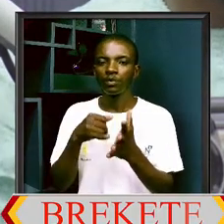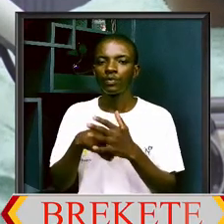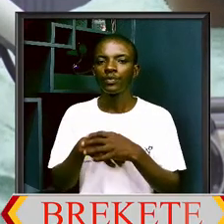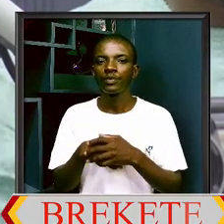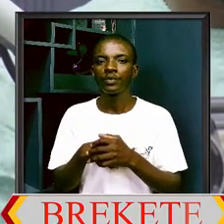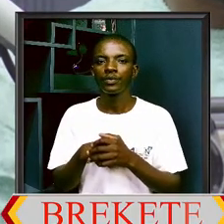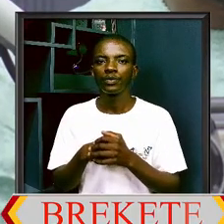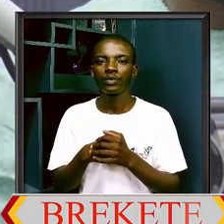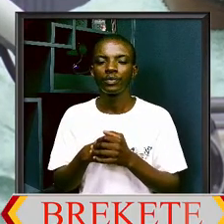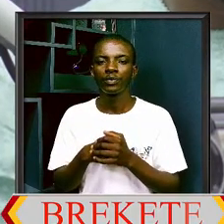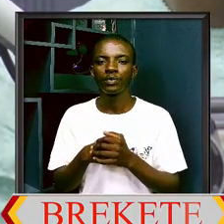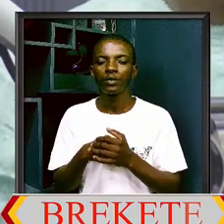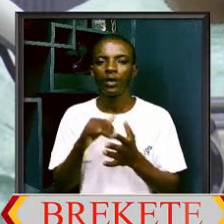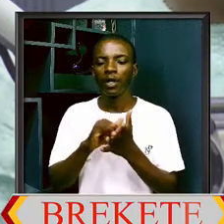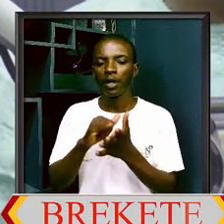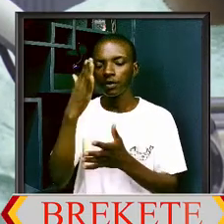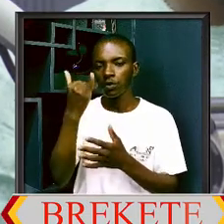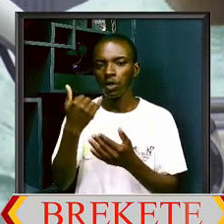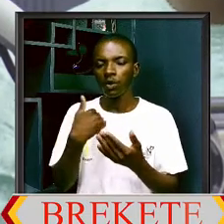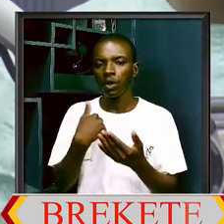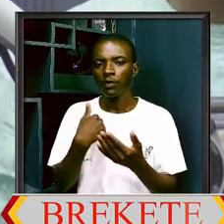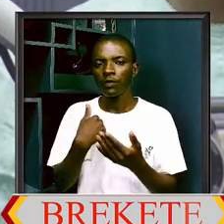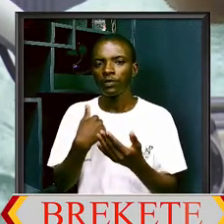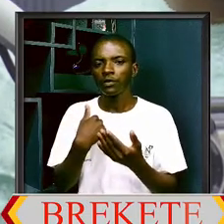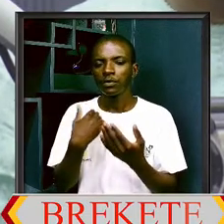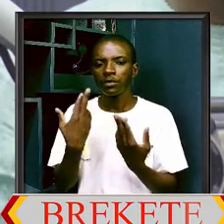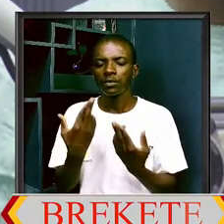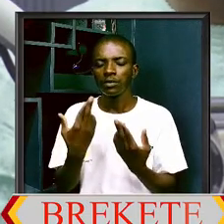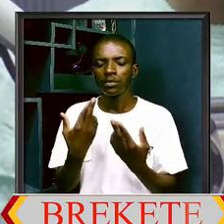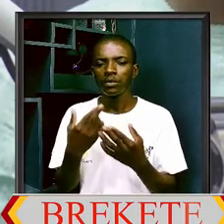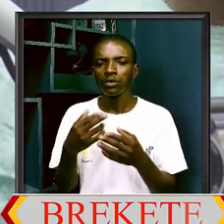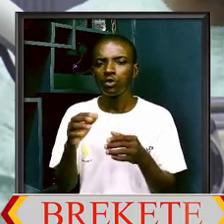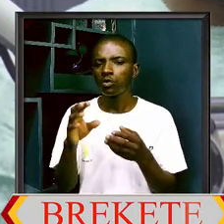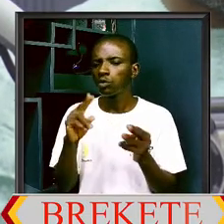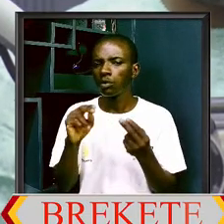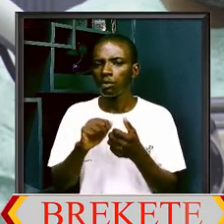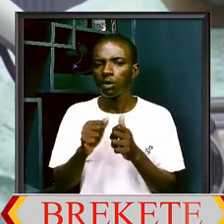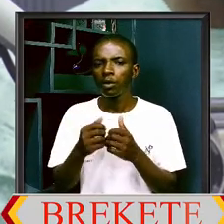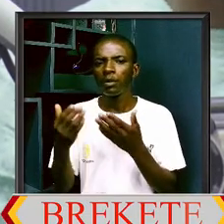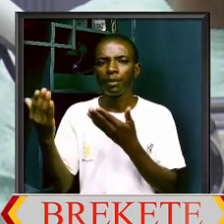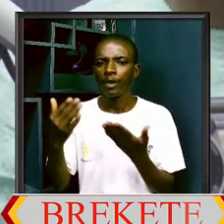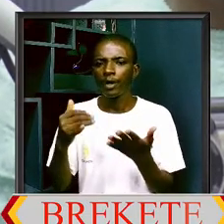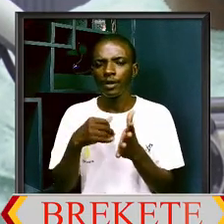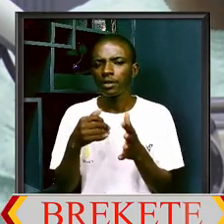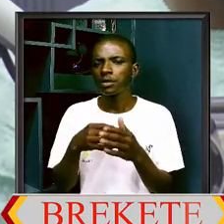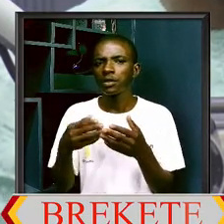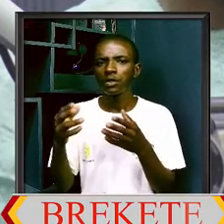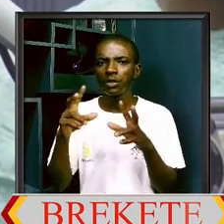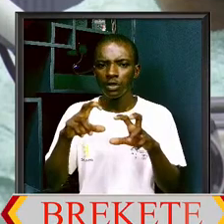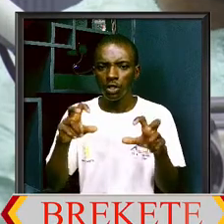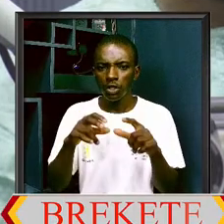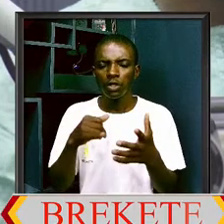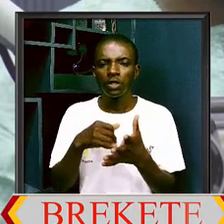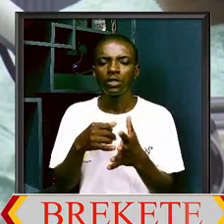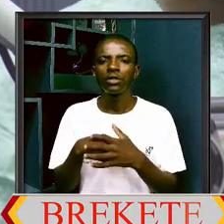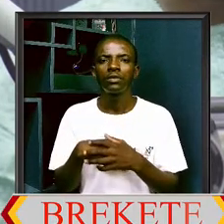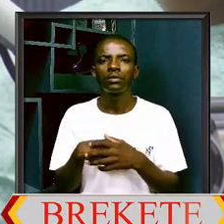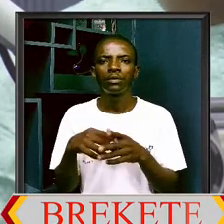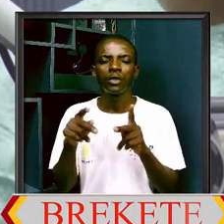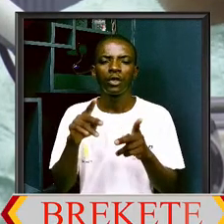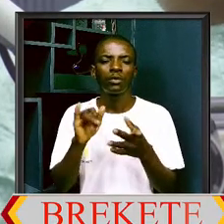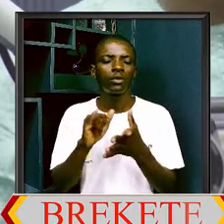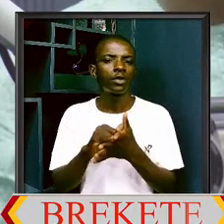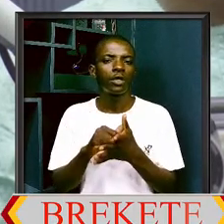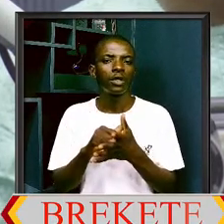we see why we have to no problem bring them now we go check we go check them